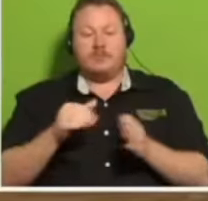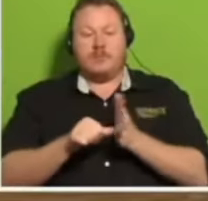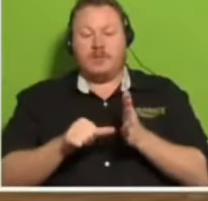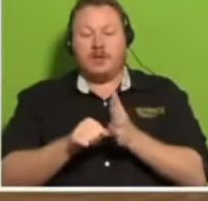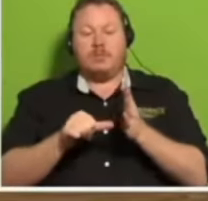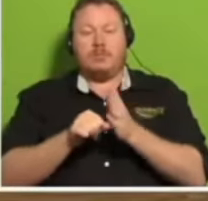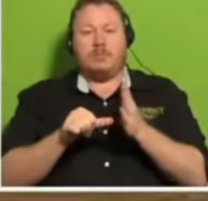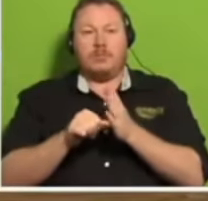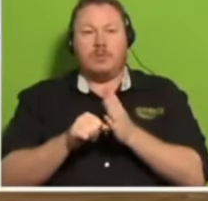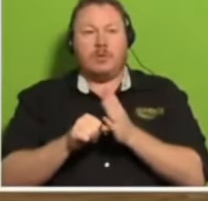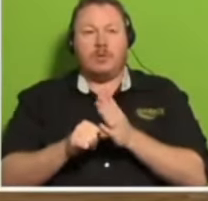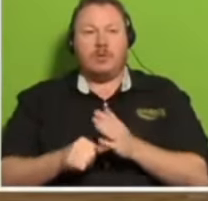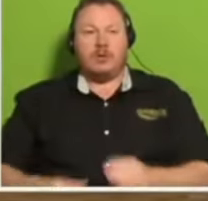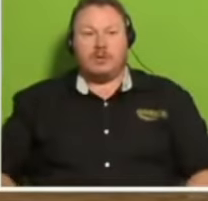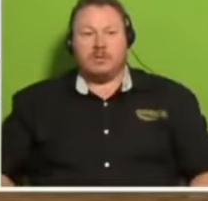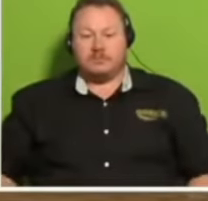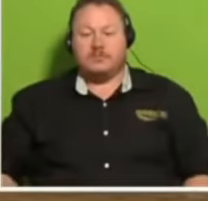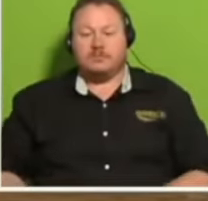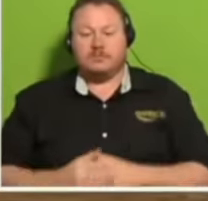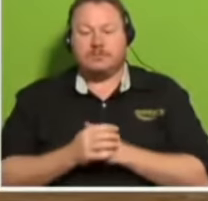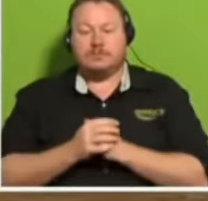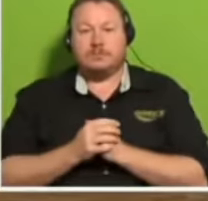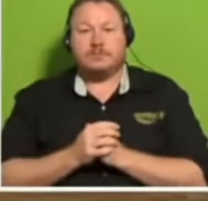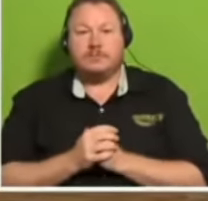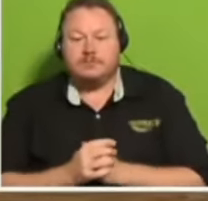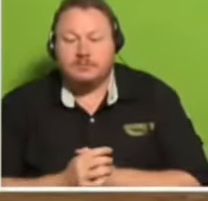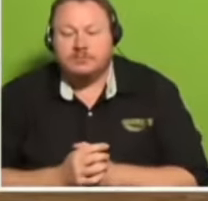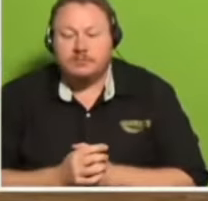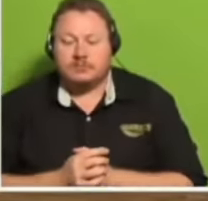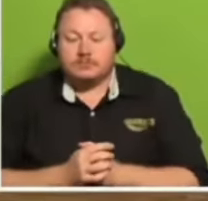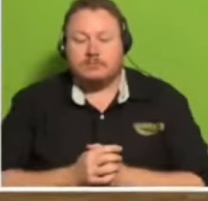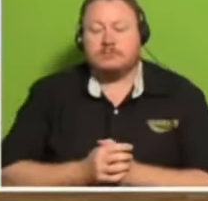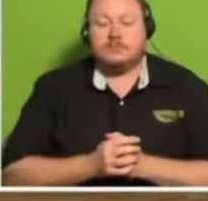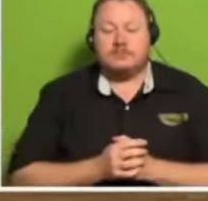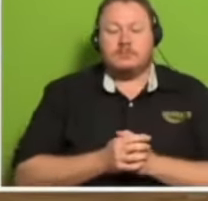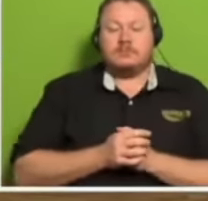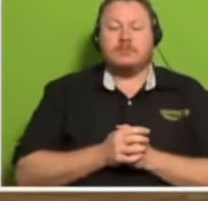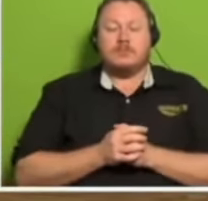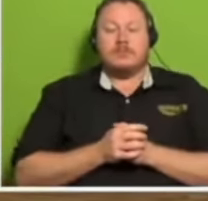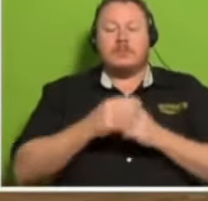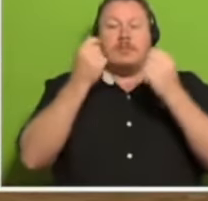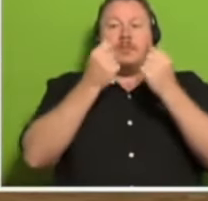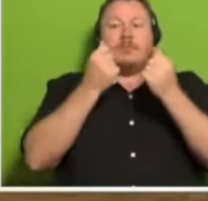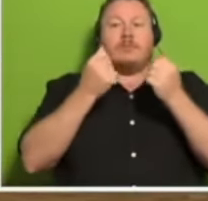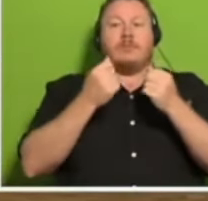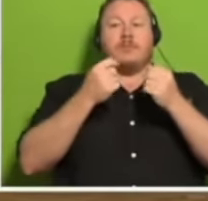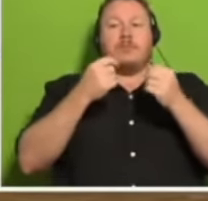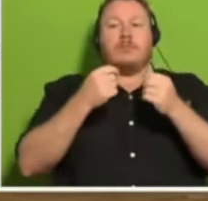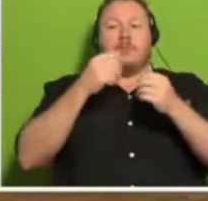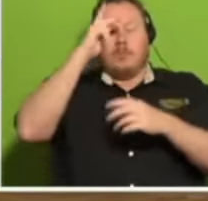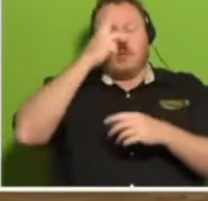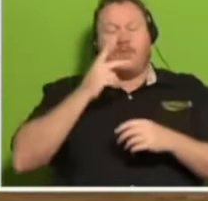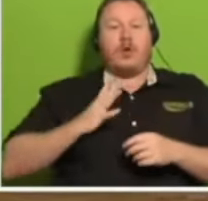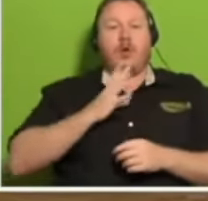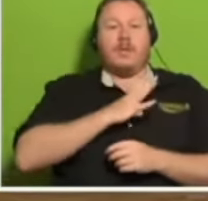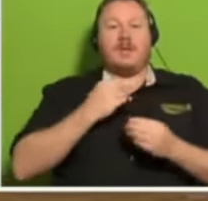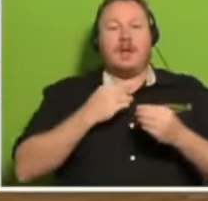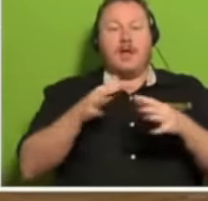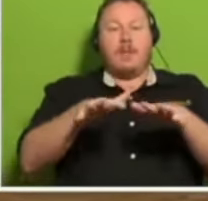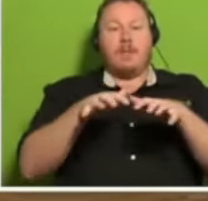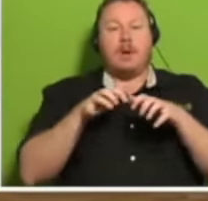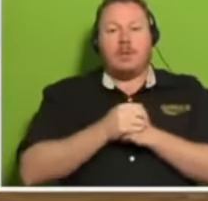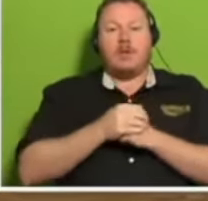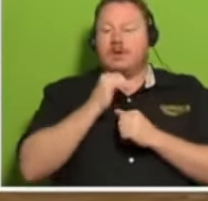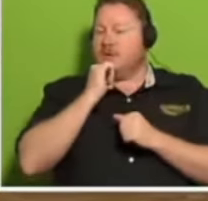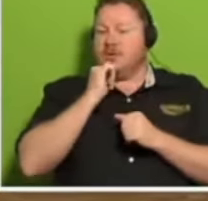with the Portfolio Committee and Parliament to ensure that these processes don't cause delays which may leave these entities